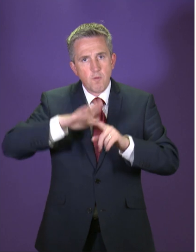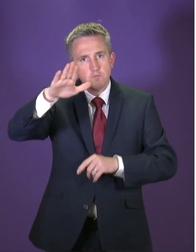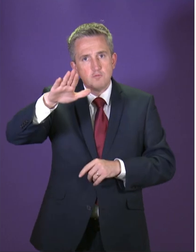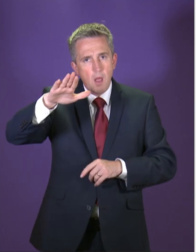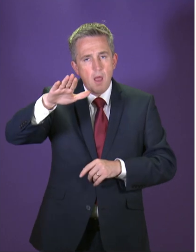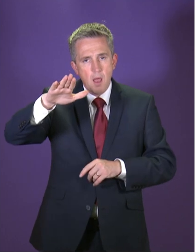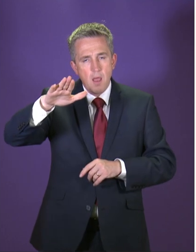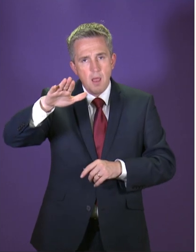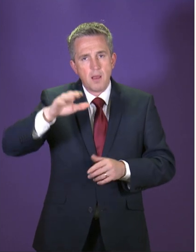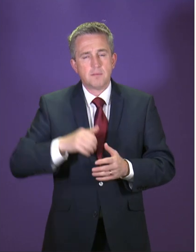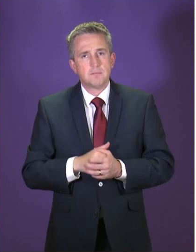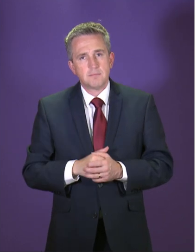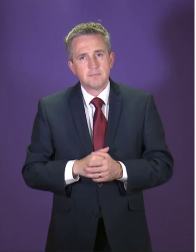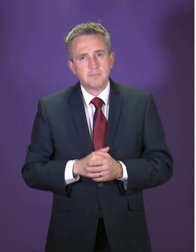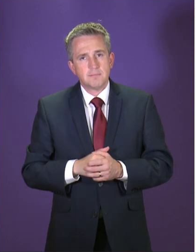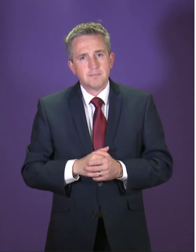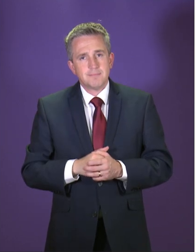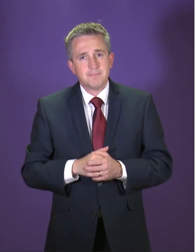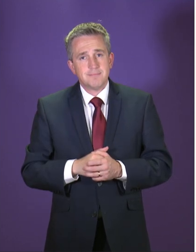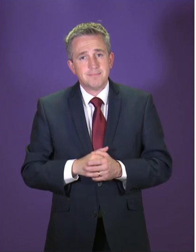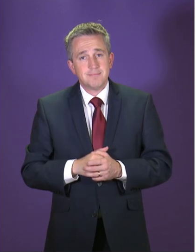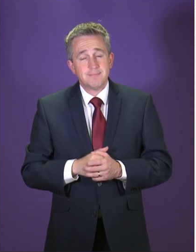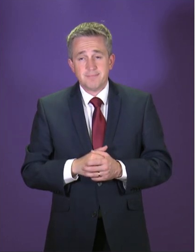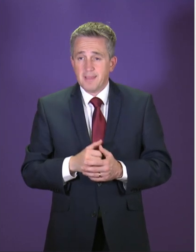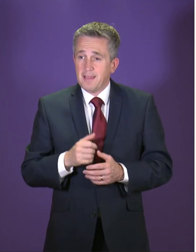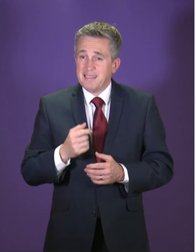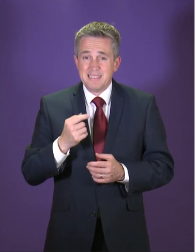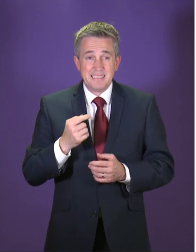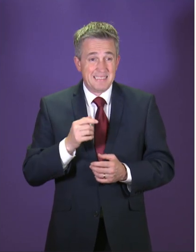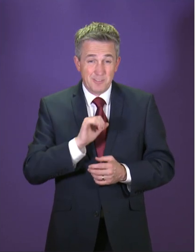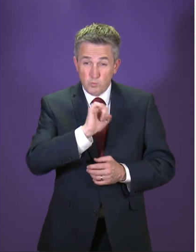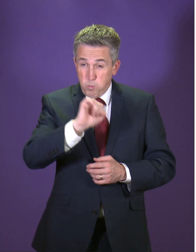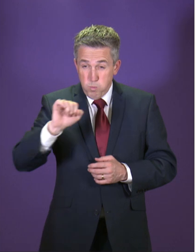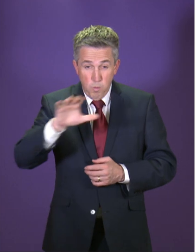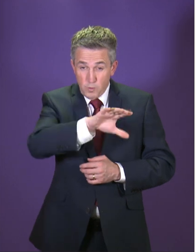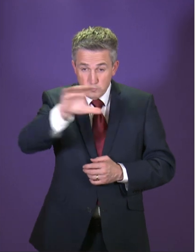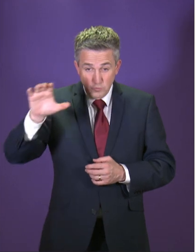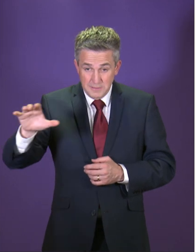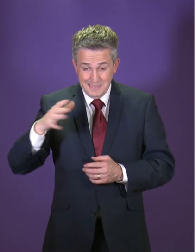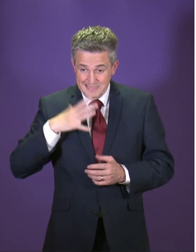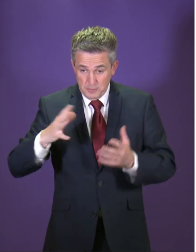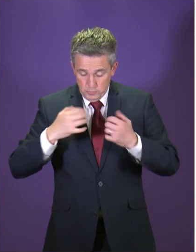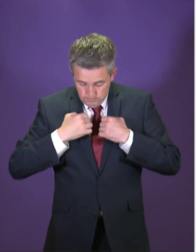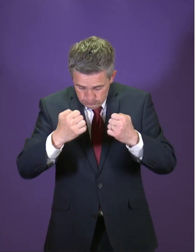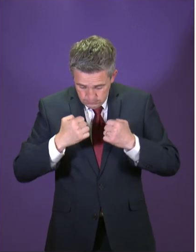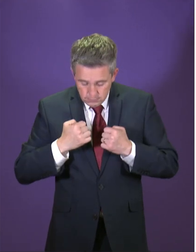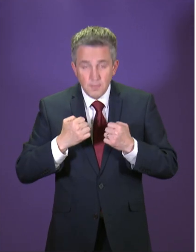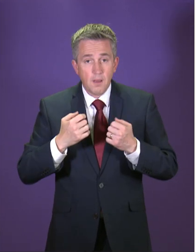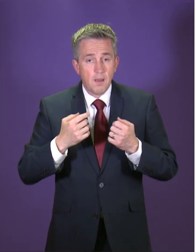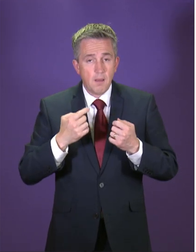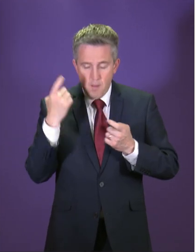As individual countries, I believe that if we all critically look at our SWOT analysis, what is supposed